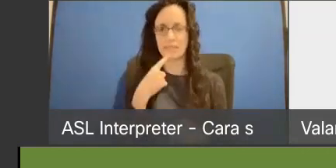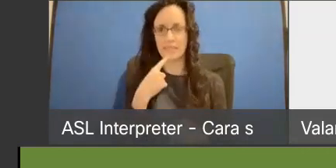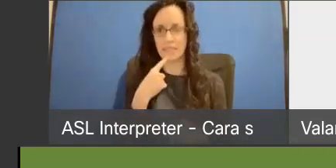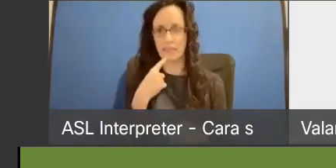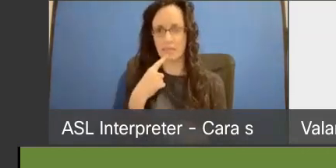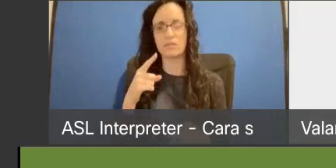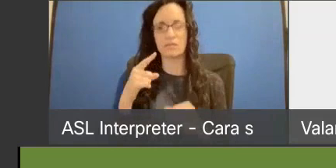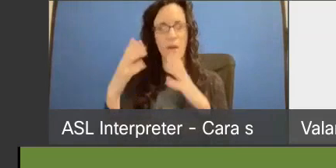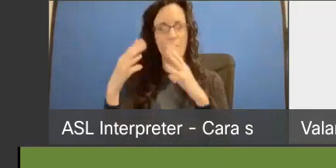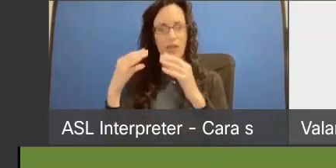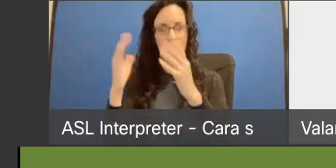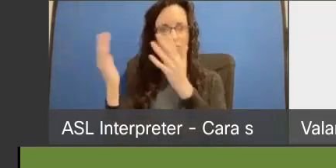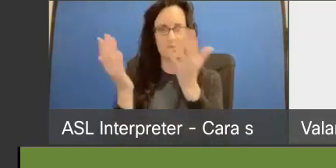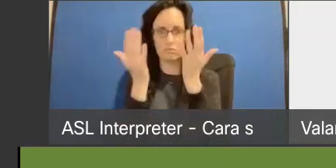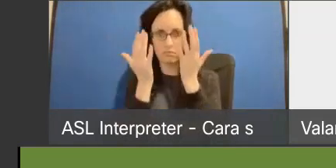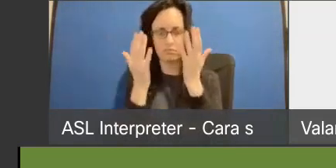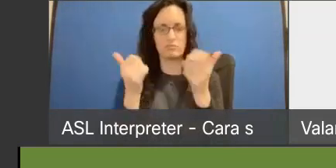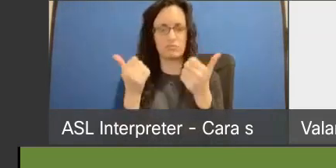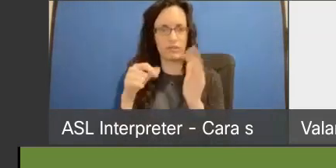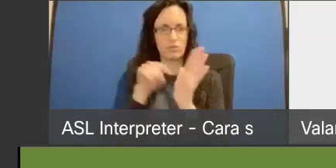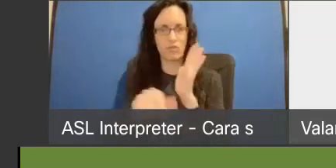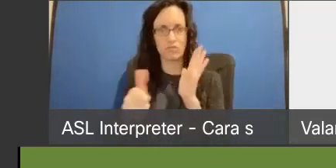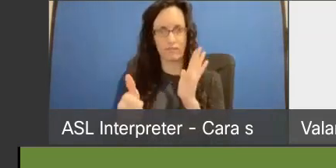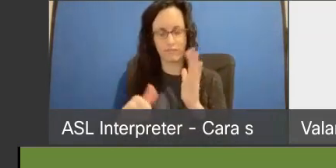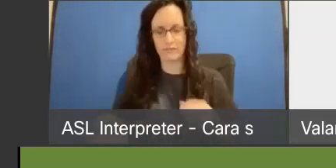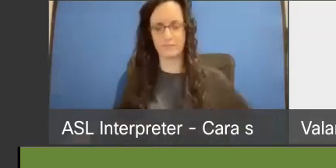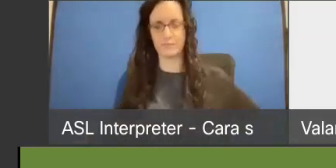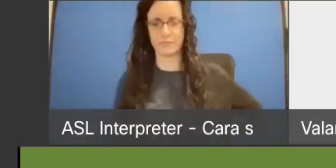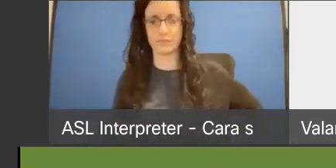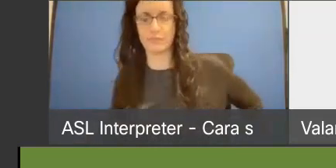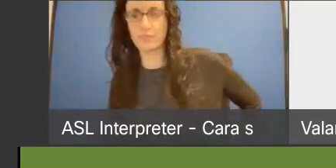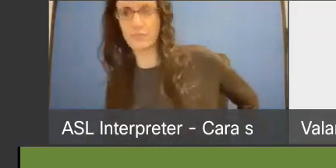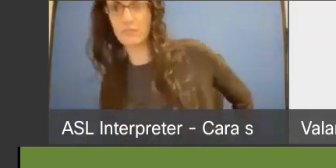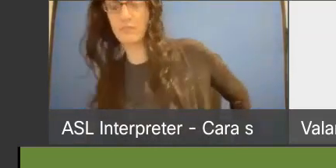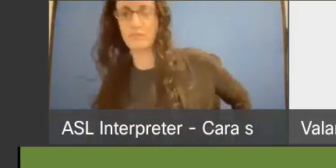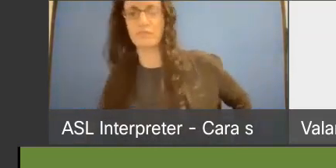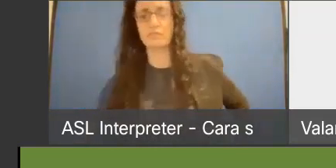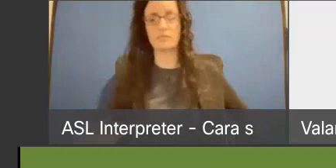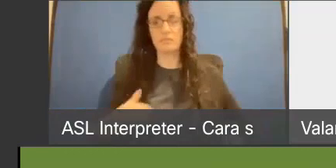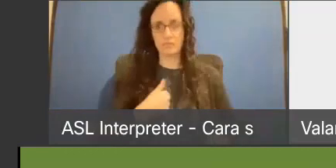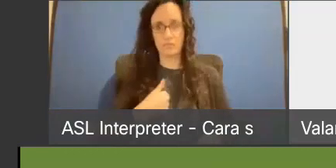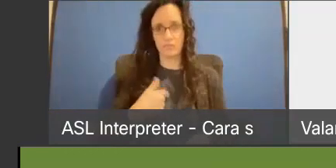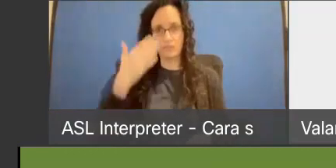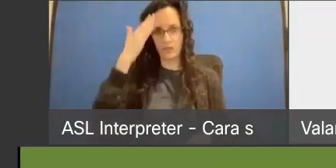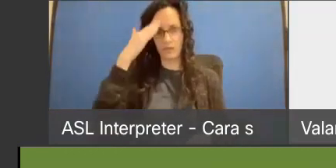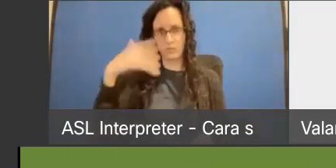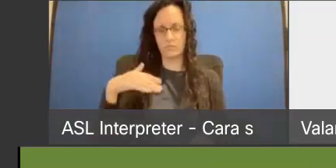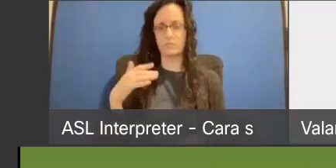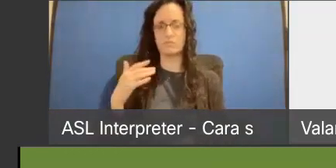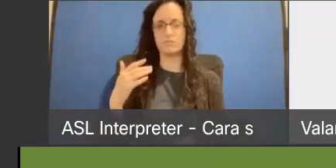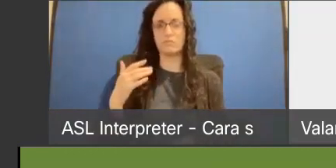pillow and put it over her face in an attempt to kill herself. Well, I know that this is not